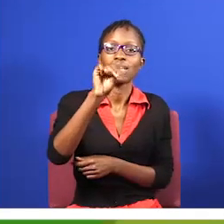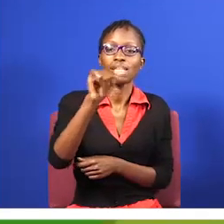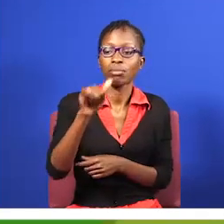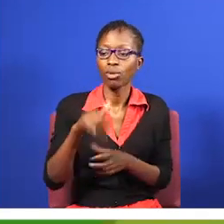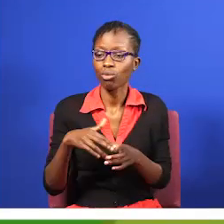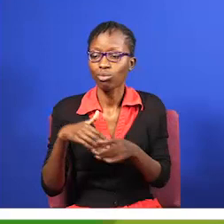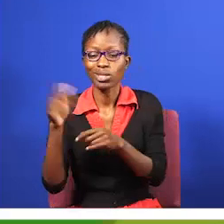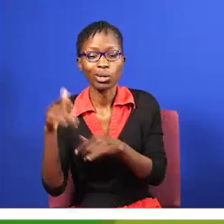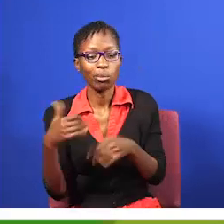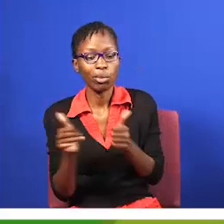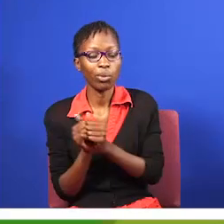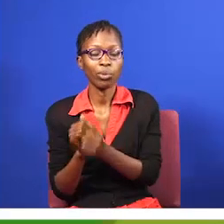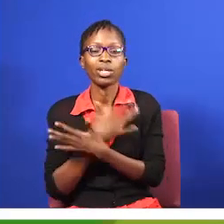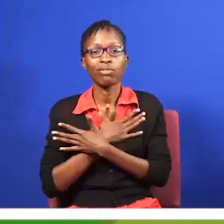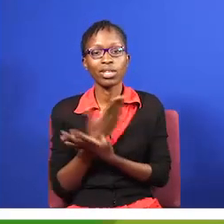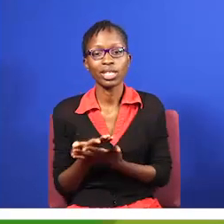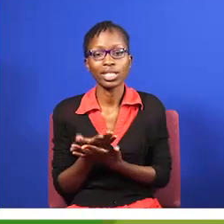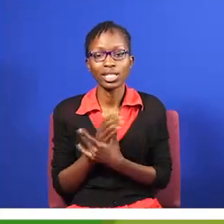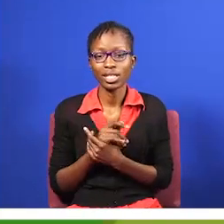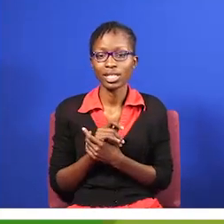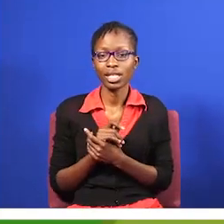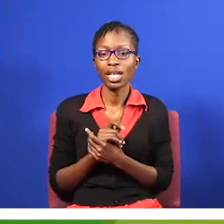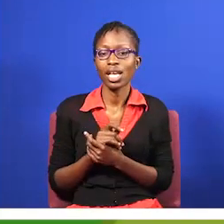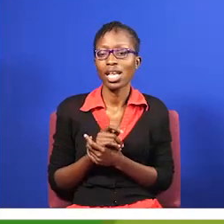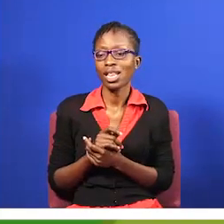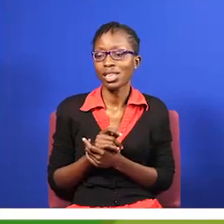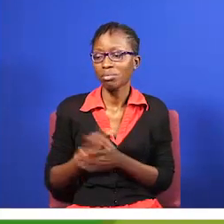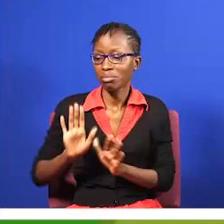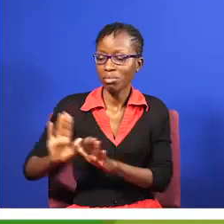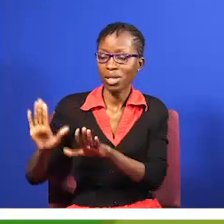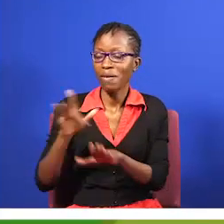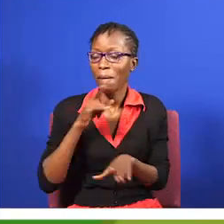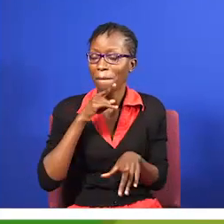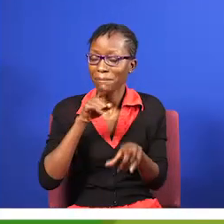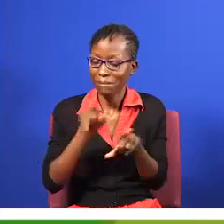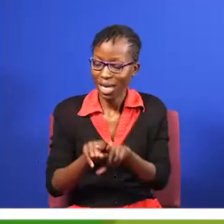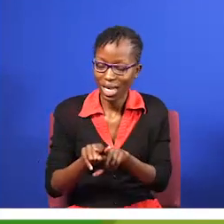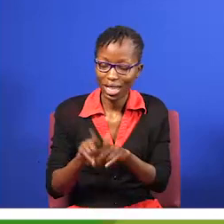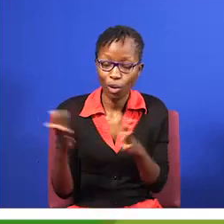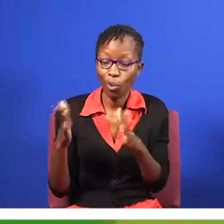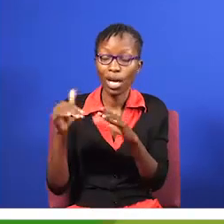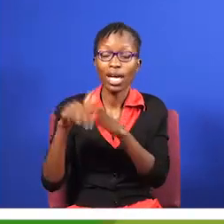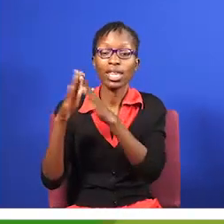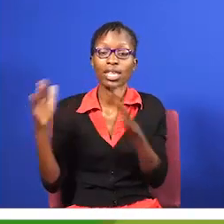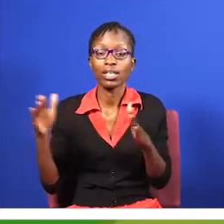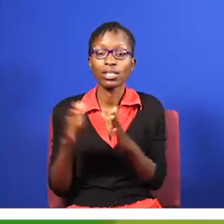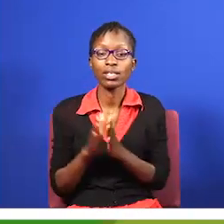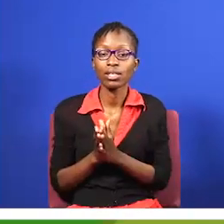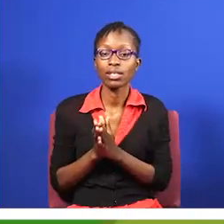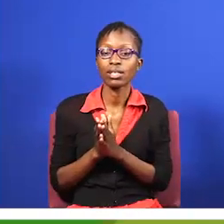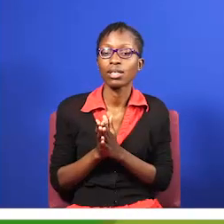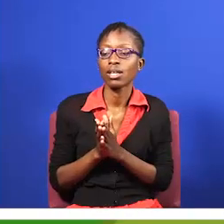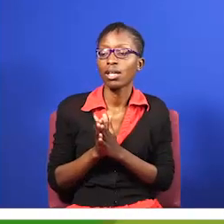out playing with the friends. Imagine she left little Jack in the house. Jack was